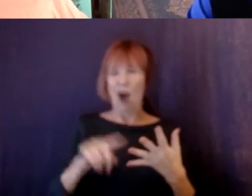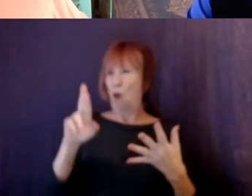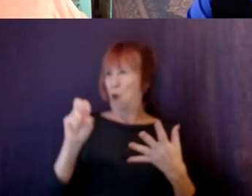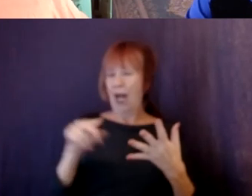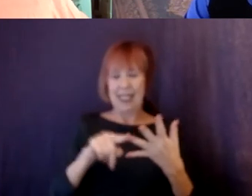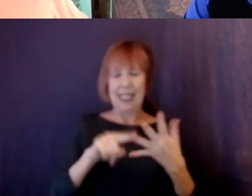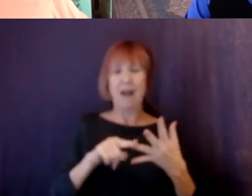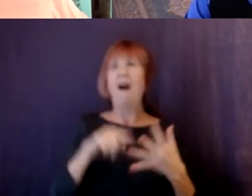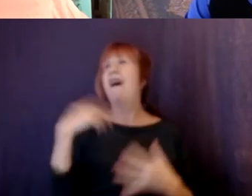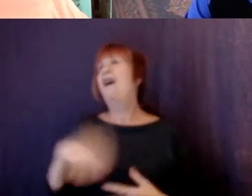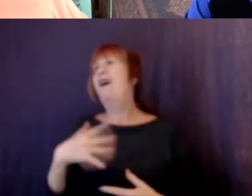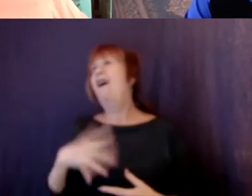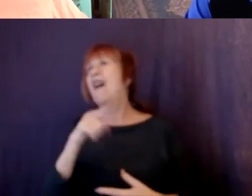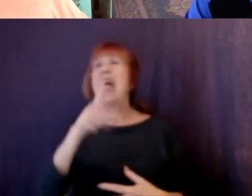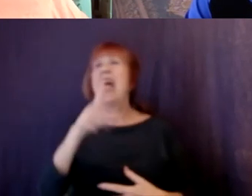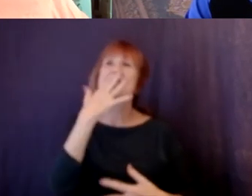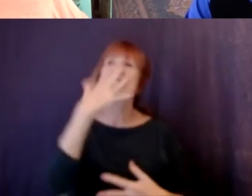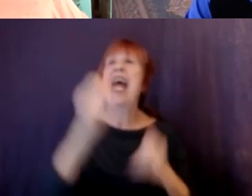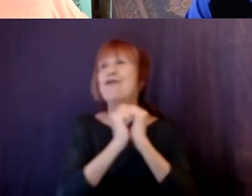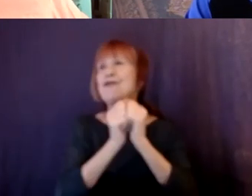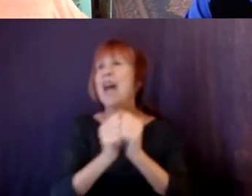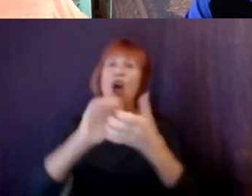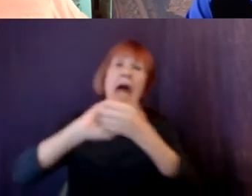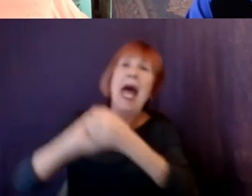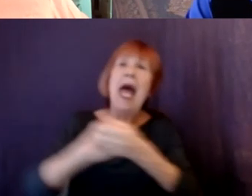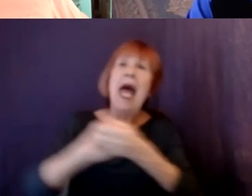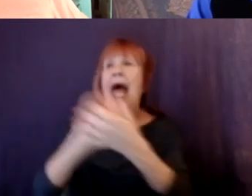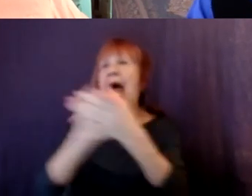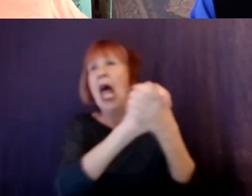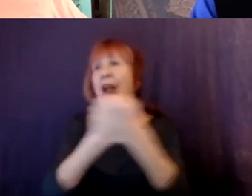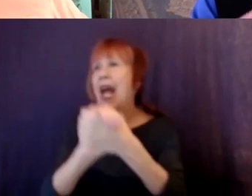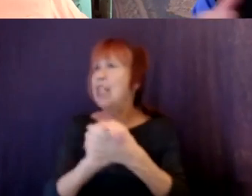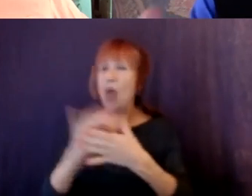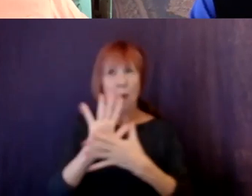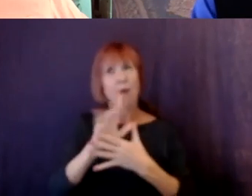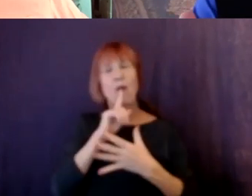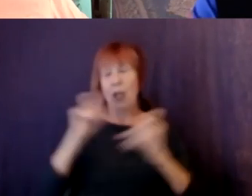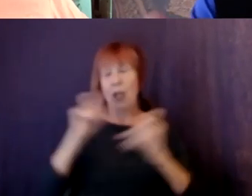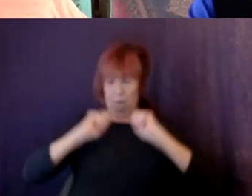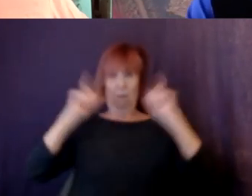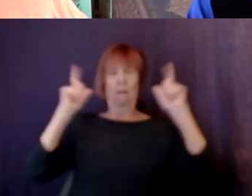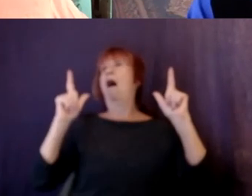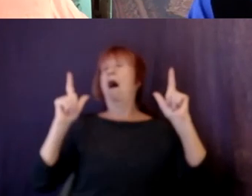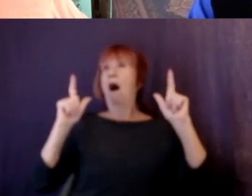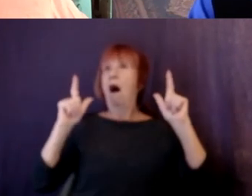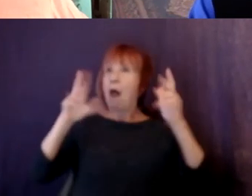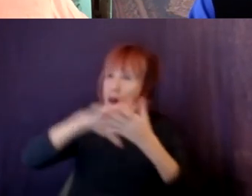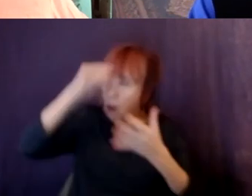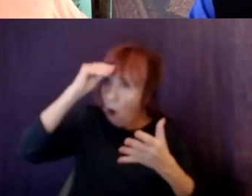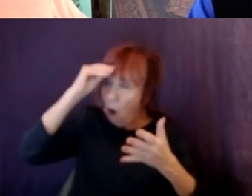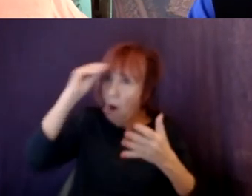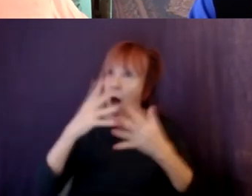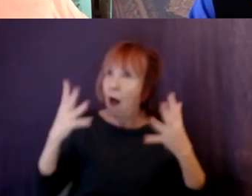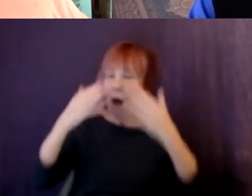The movie was eye-opening. So what you have done, what you have all done, what you, Nicole,